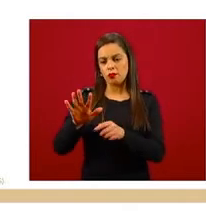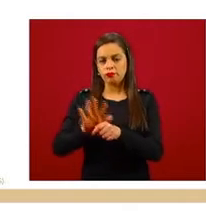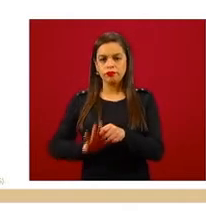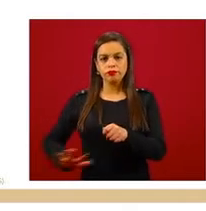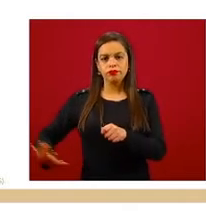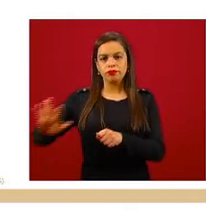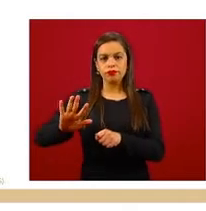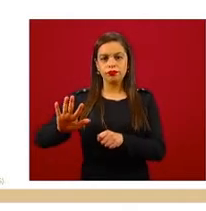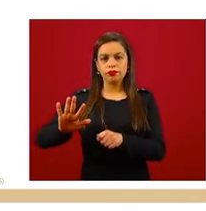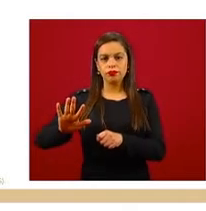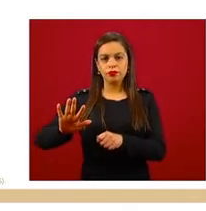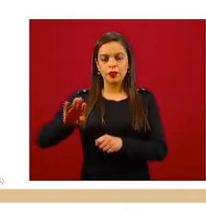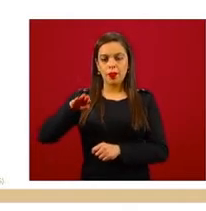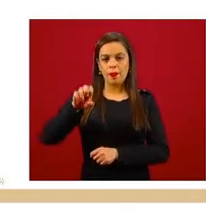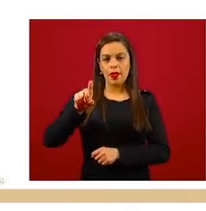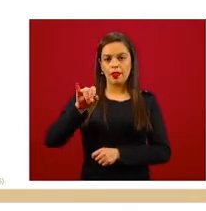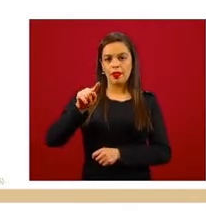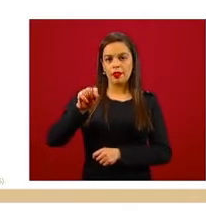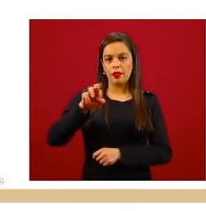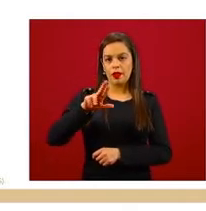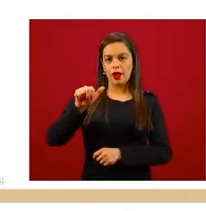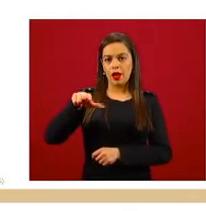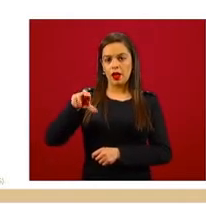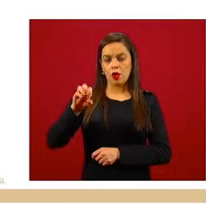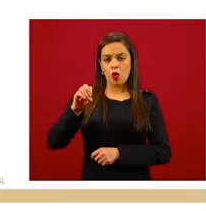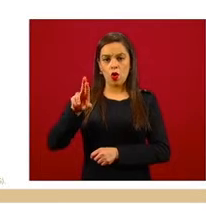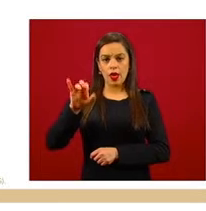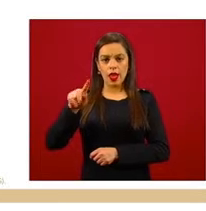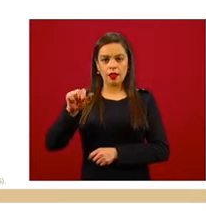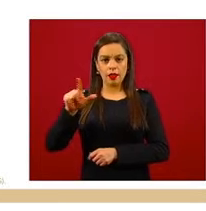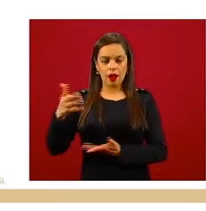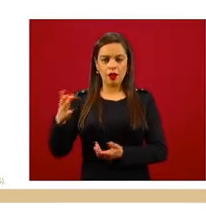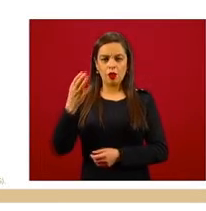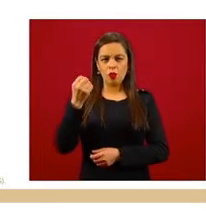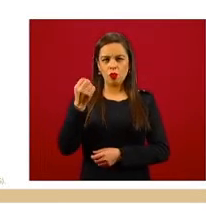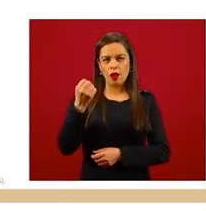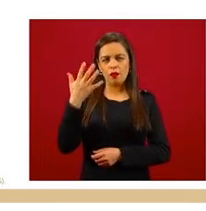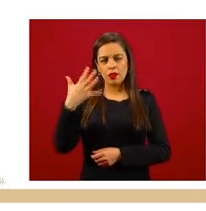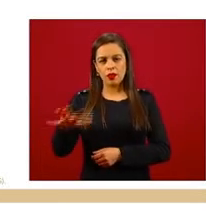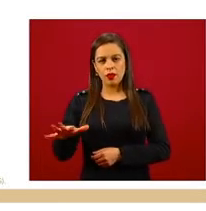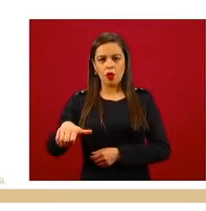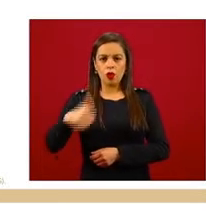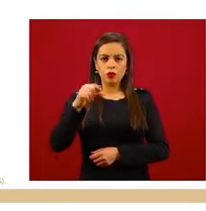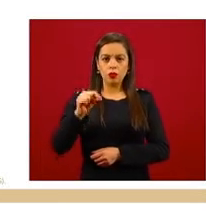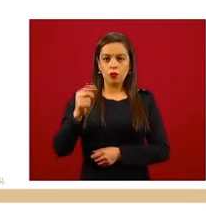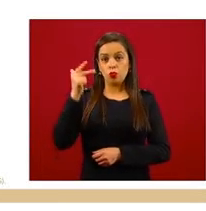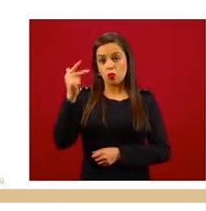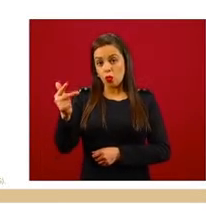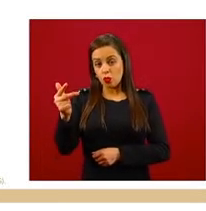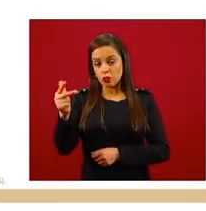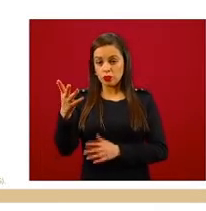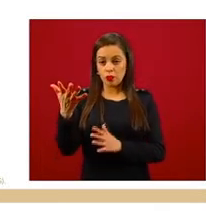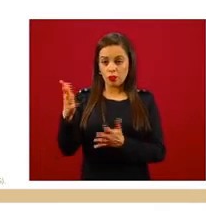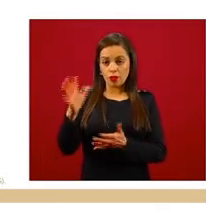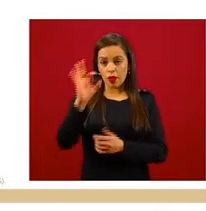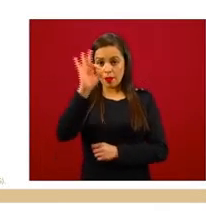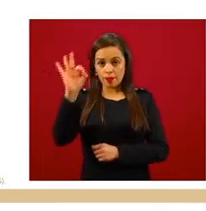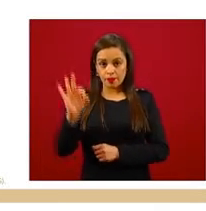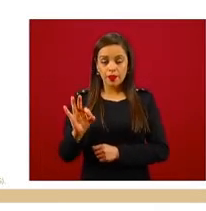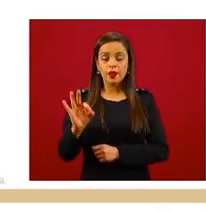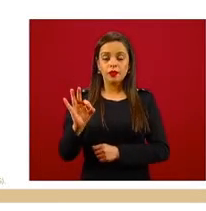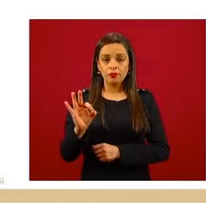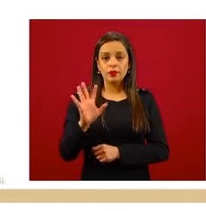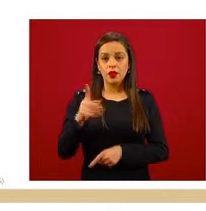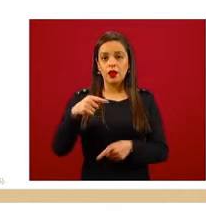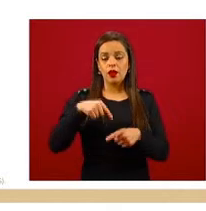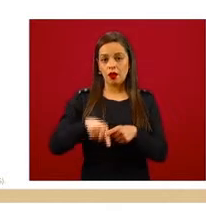Oriental, que es Part la of que ha the tenido un Western incremento, había estado Mediterranean en has media been del giving 10, attention 11.8, lo as cual habla it has también de que had an está habiendo increase up to actividad